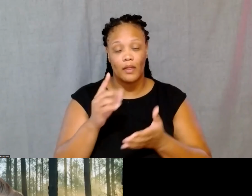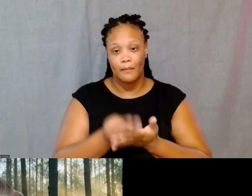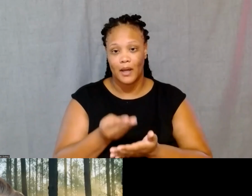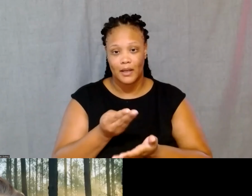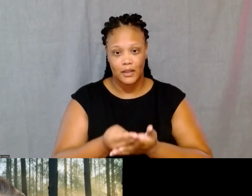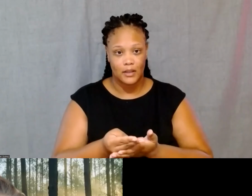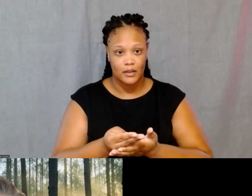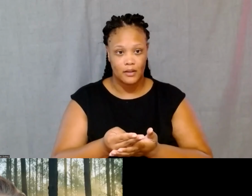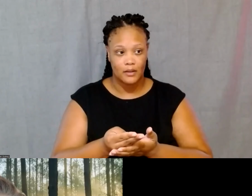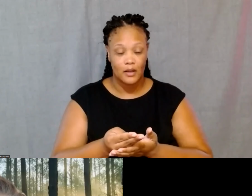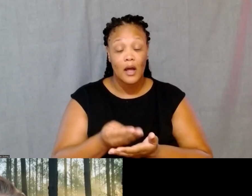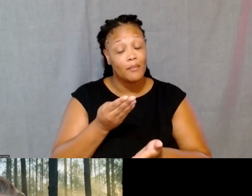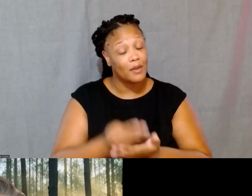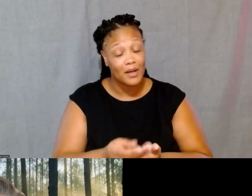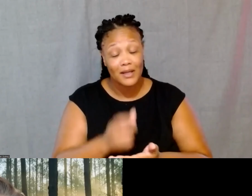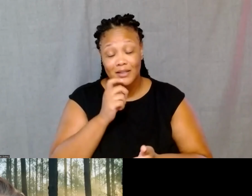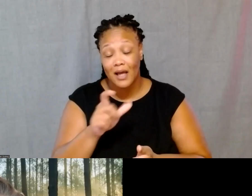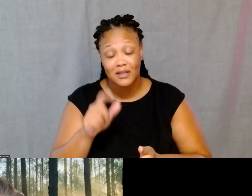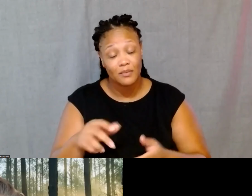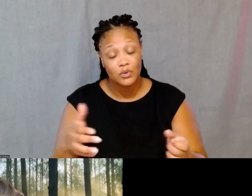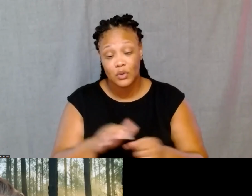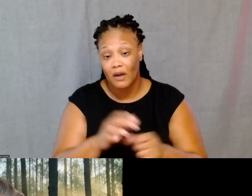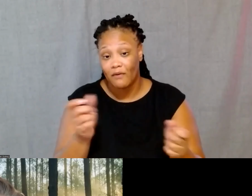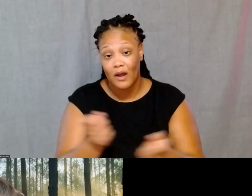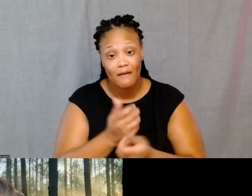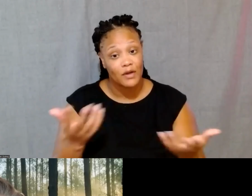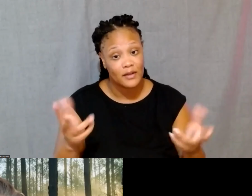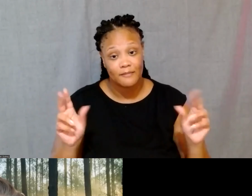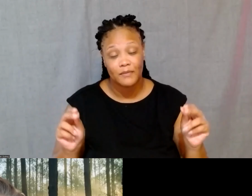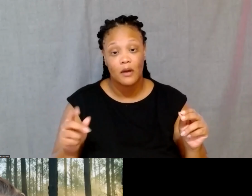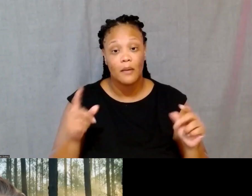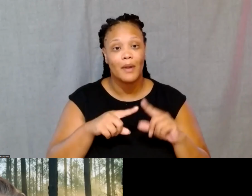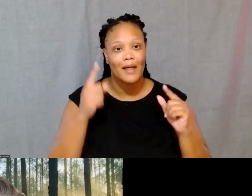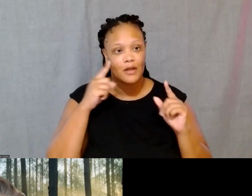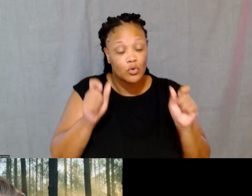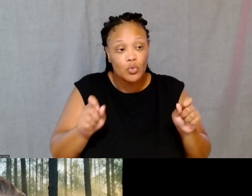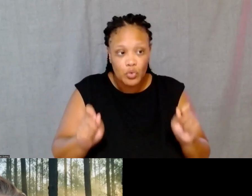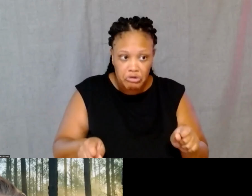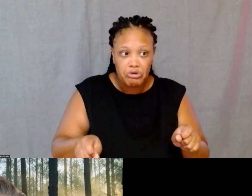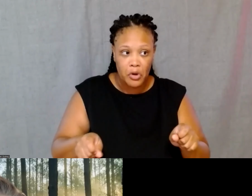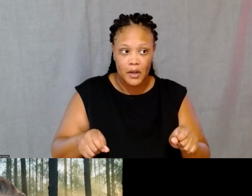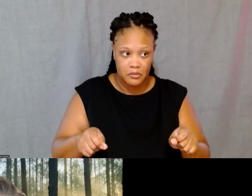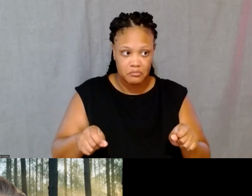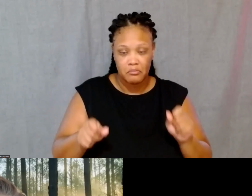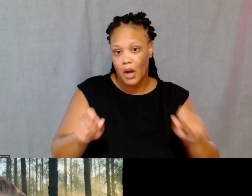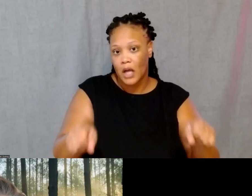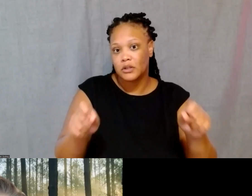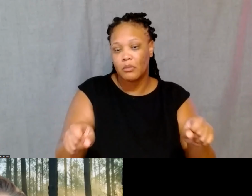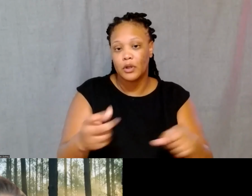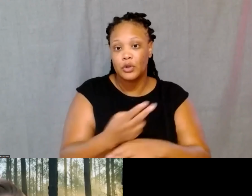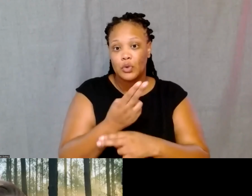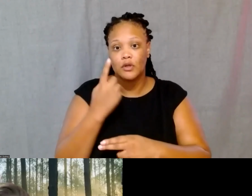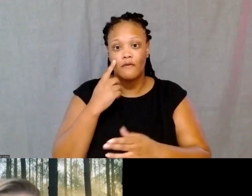intended to be exhaustive. So I think there is a case that could be made, depending upon whether or not it does help